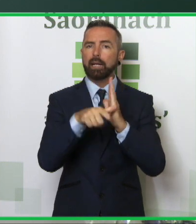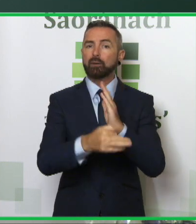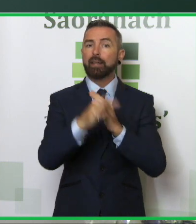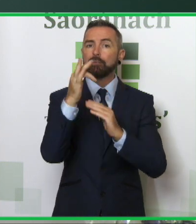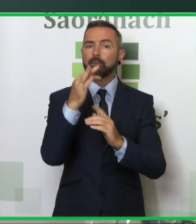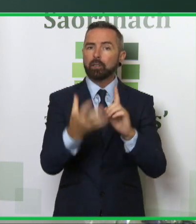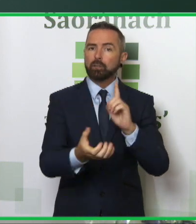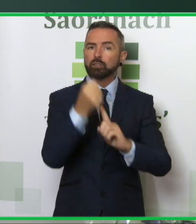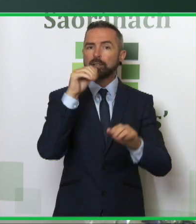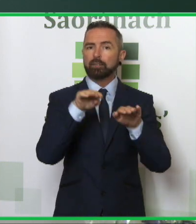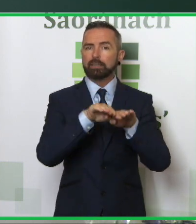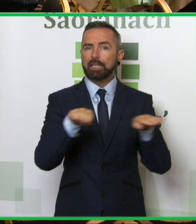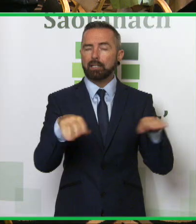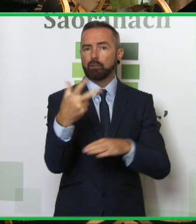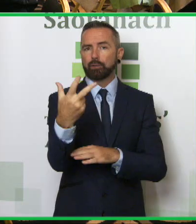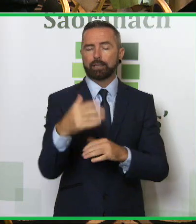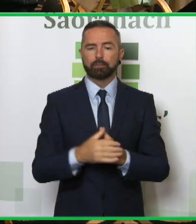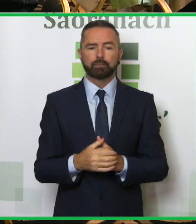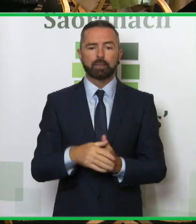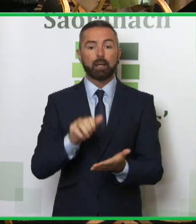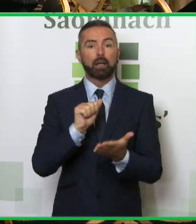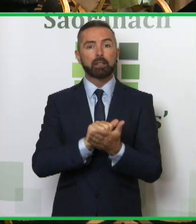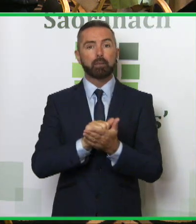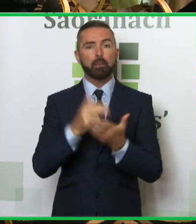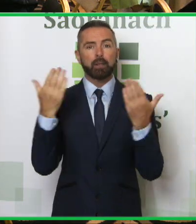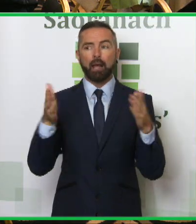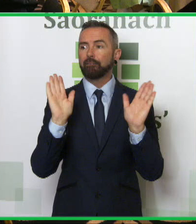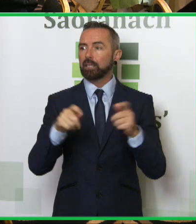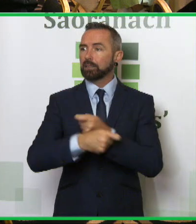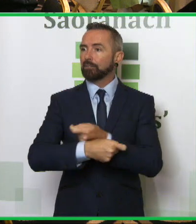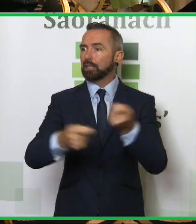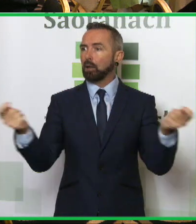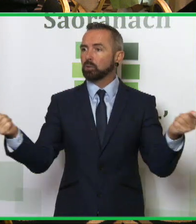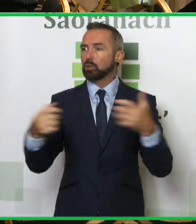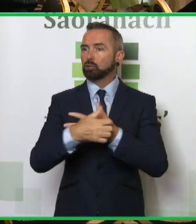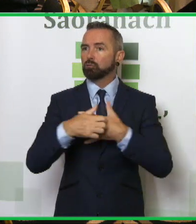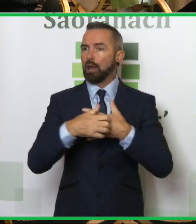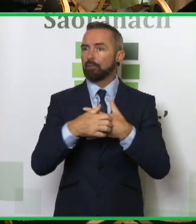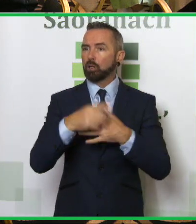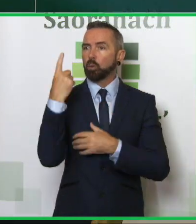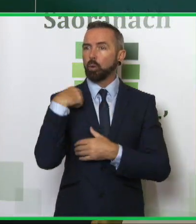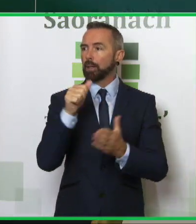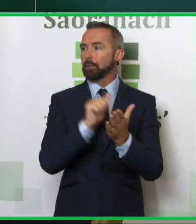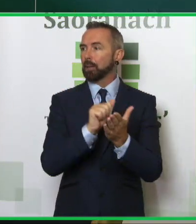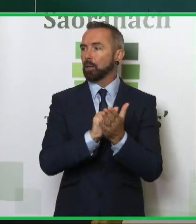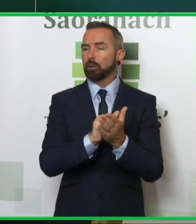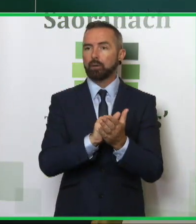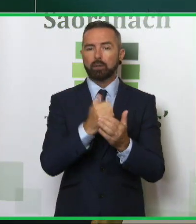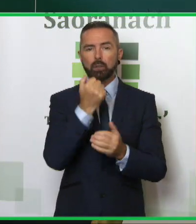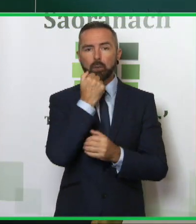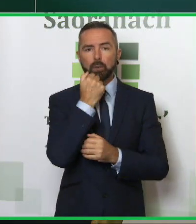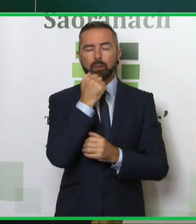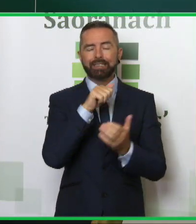of detail. So the ballot paper that's now been distributed in draft format on white paper is stage 2